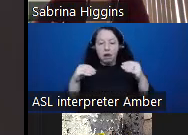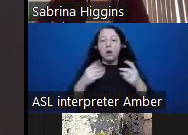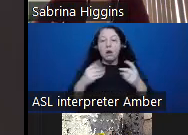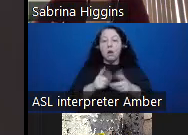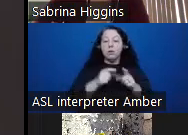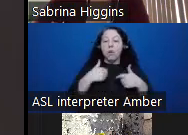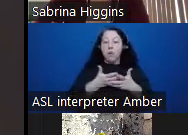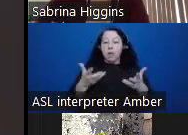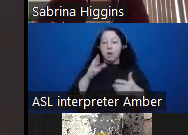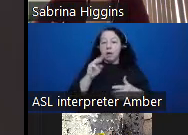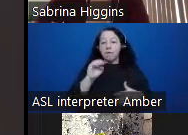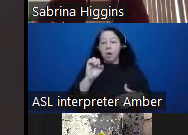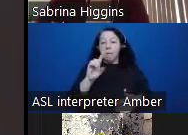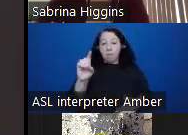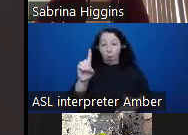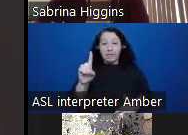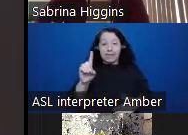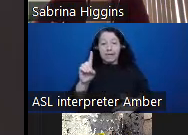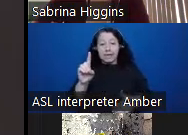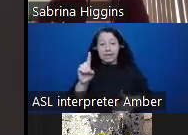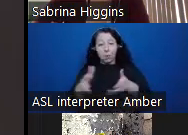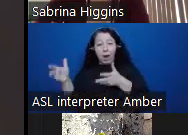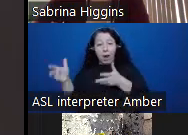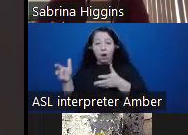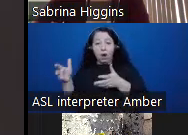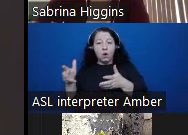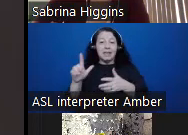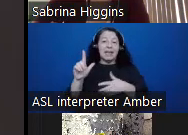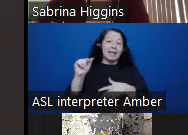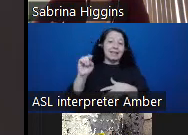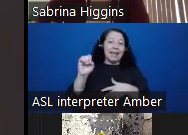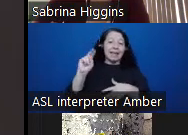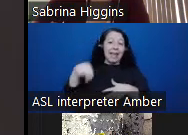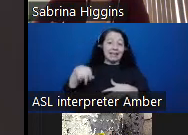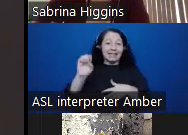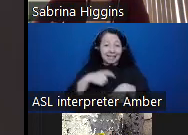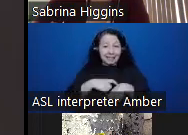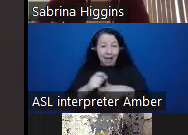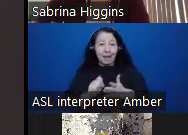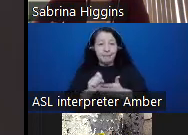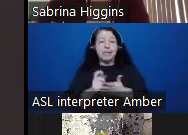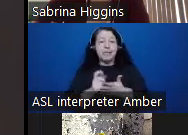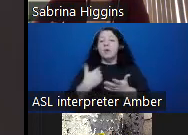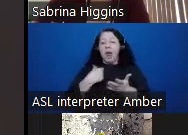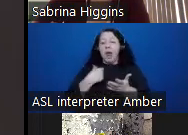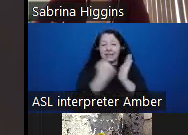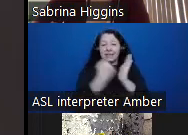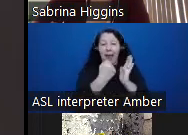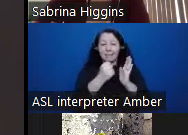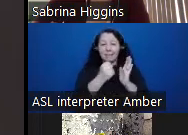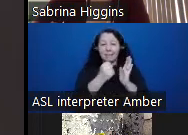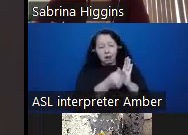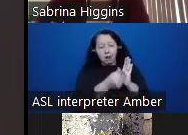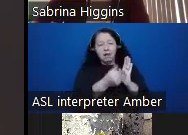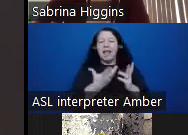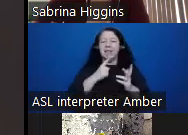late antique periods, in which you have a lot of stamping going on and kind of the recombinations of different stamps